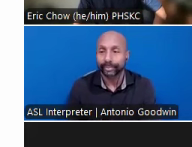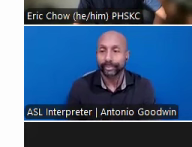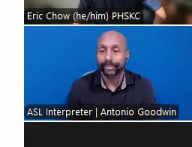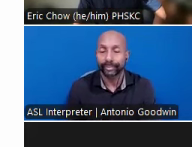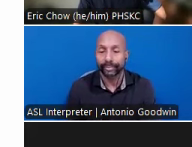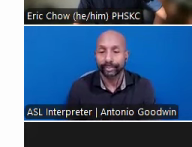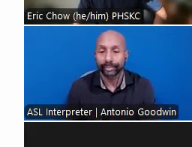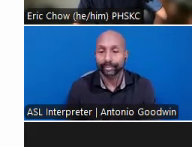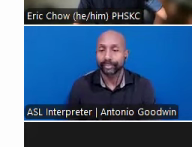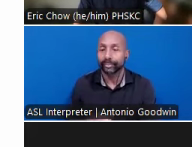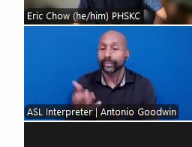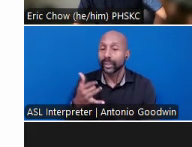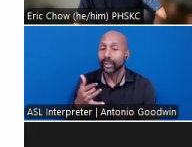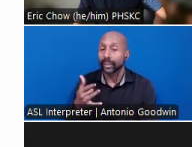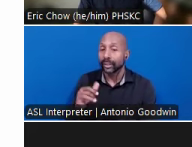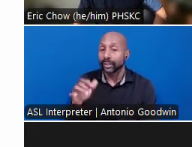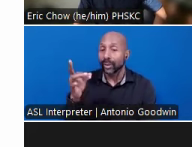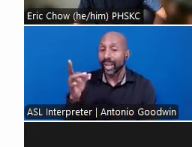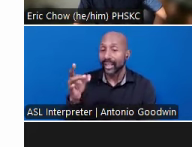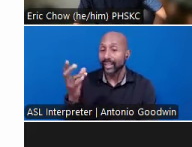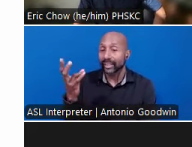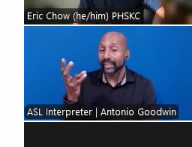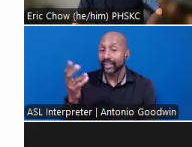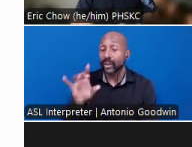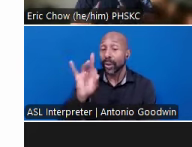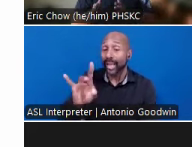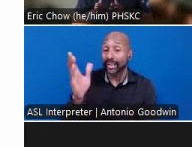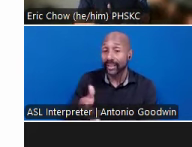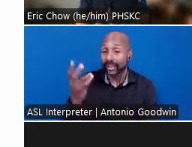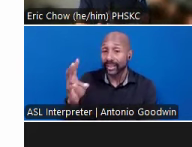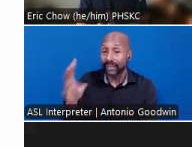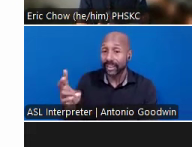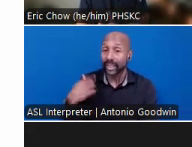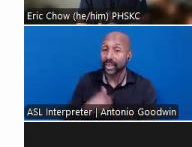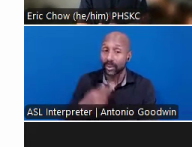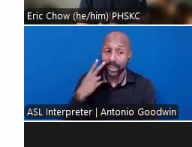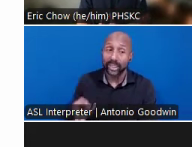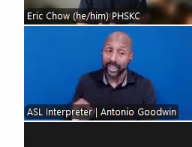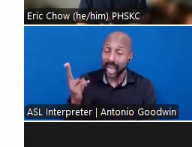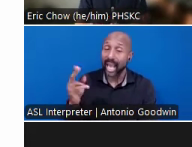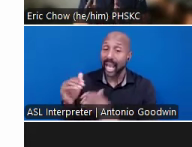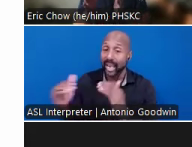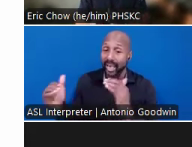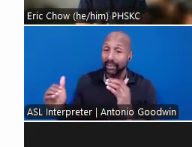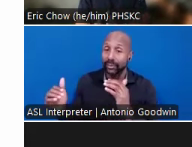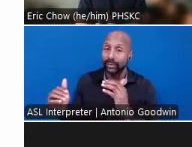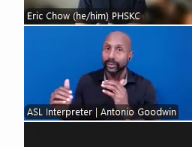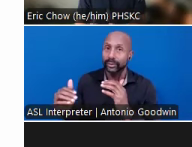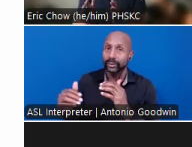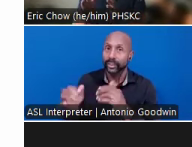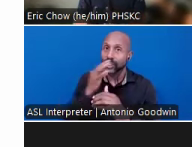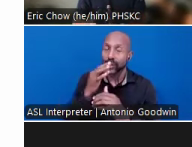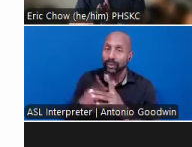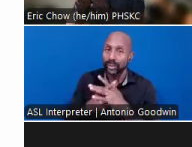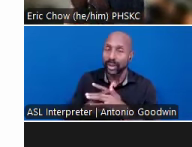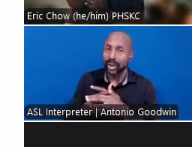graph, we're still seeing pretty high levels right now at the tail end, right? And now we're about to head into the respiratory illness season. Getting that vaccine now